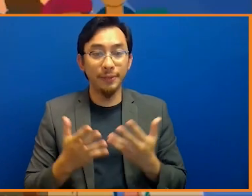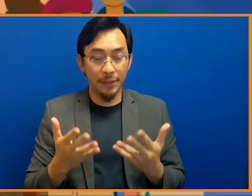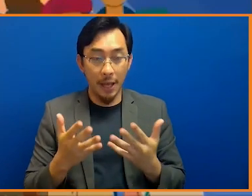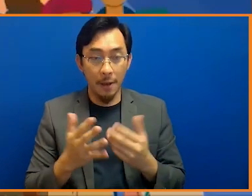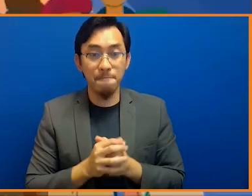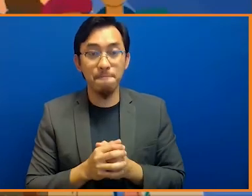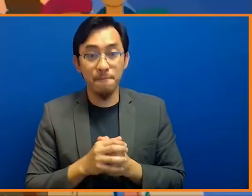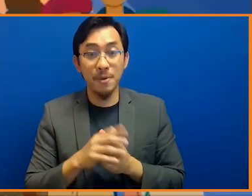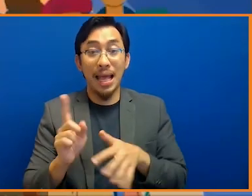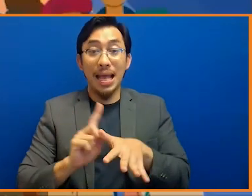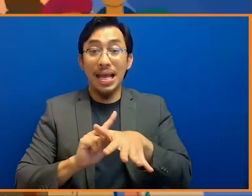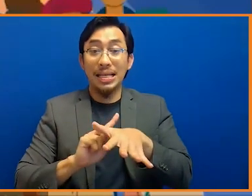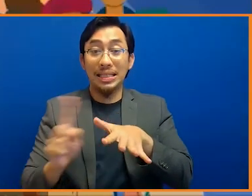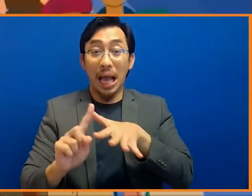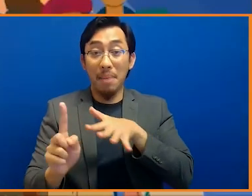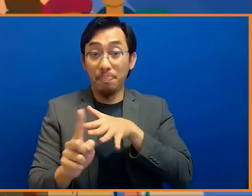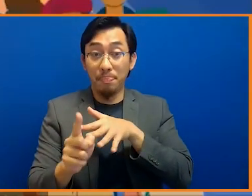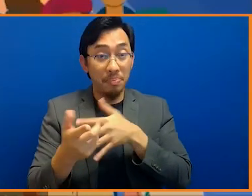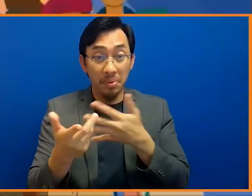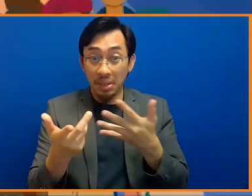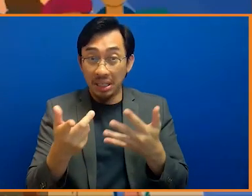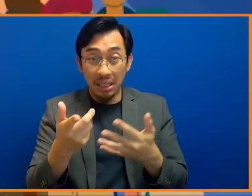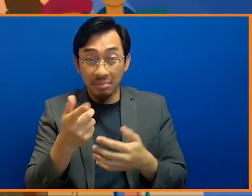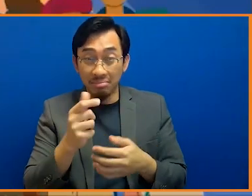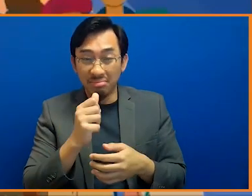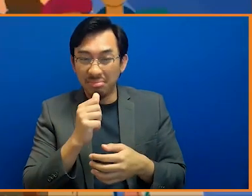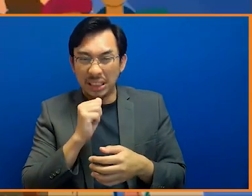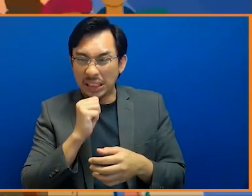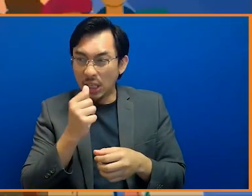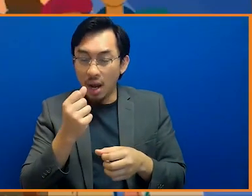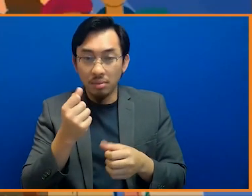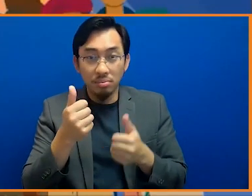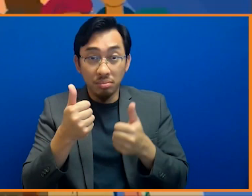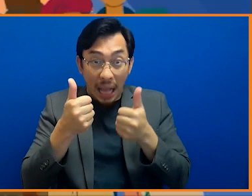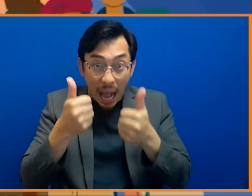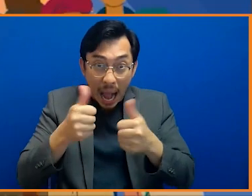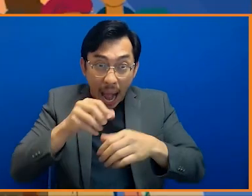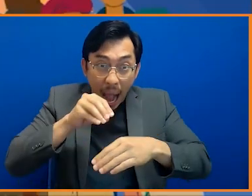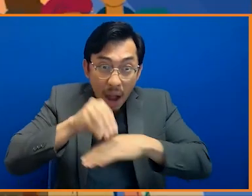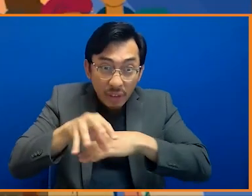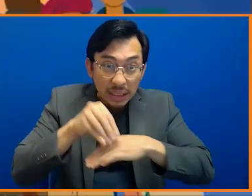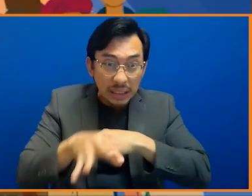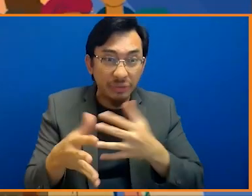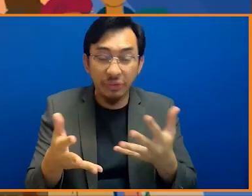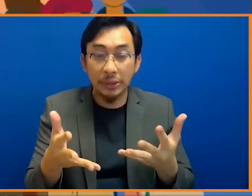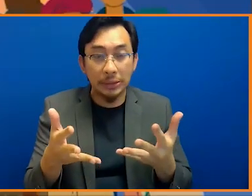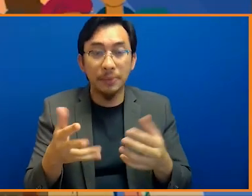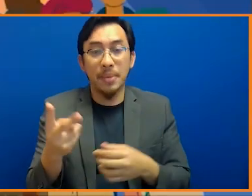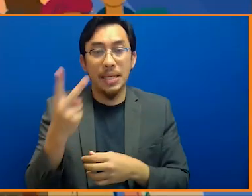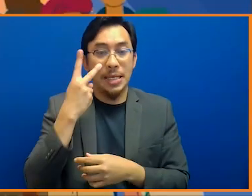purpose escape building are not very effective based on the latest event in